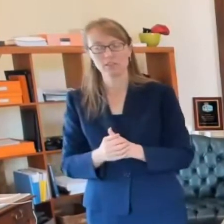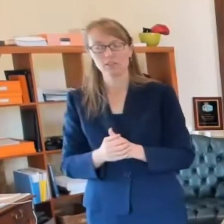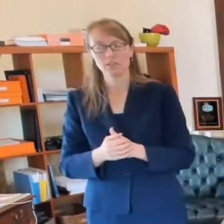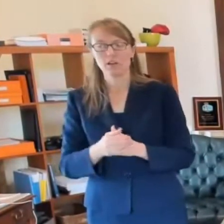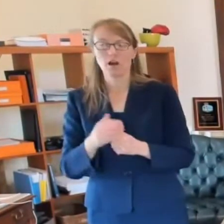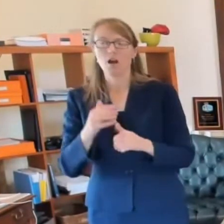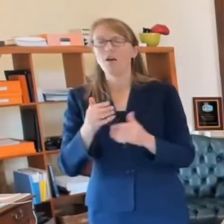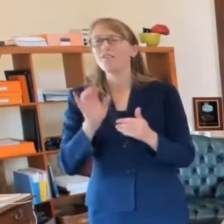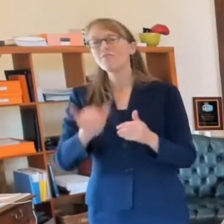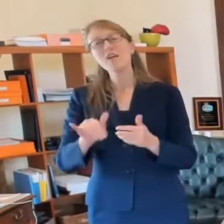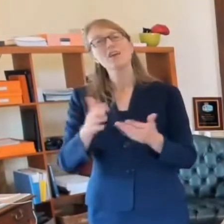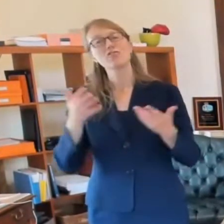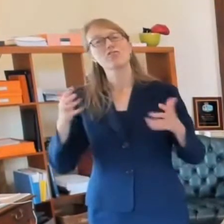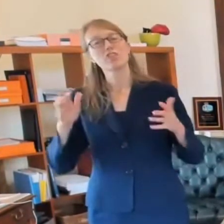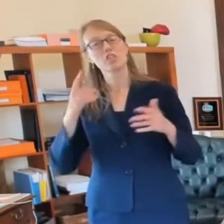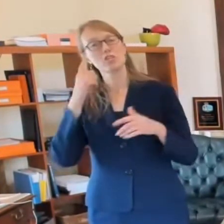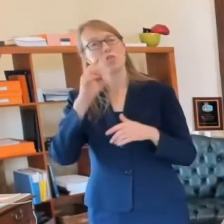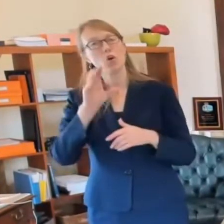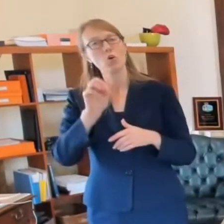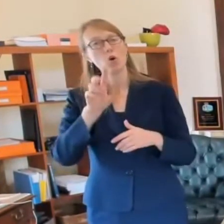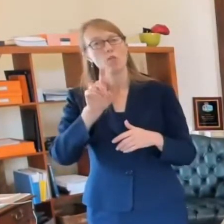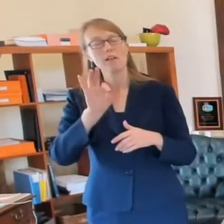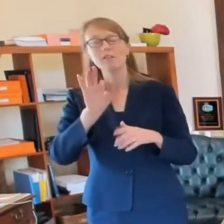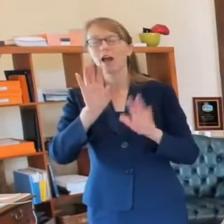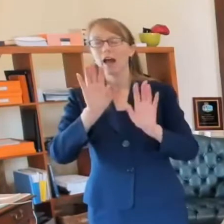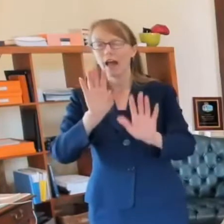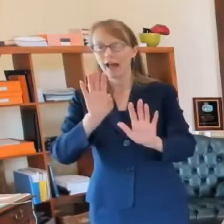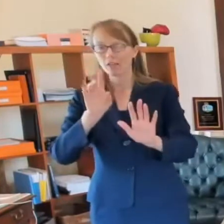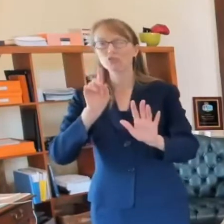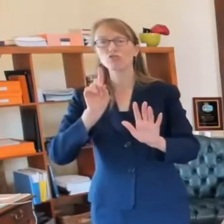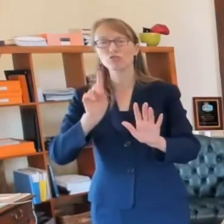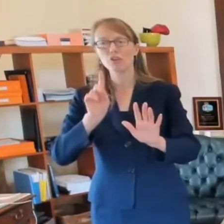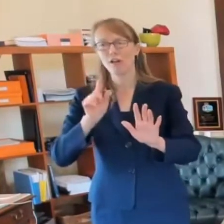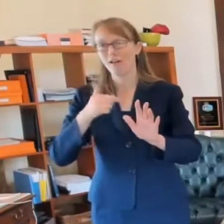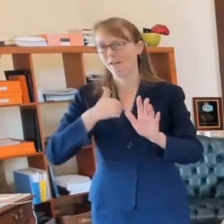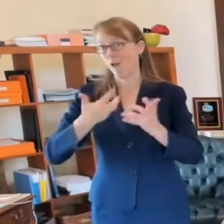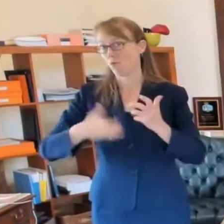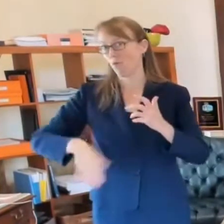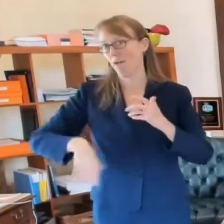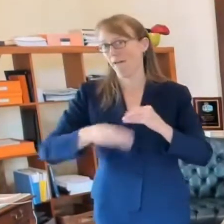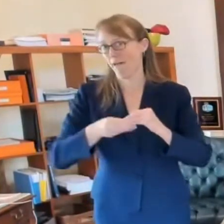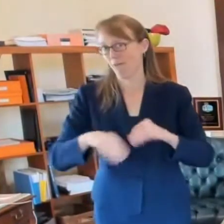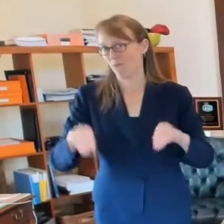here. And I mentioned this on Friday, I think, as well.